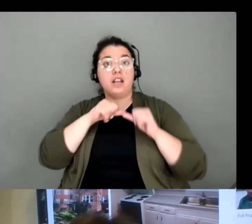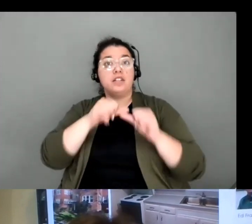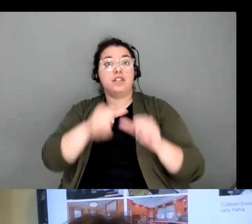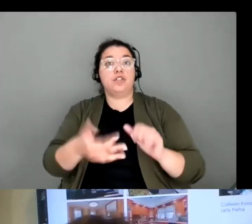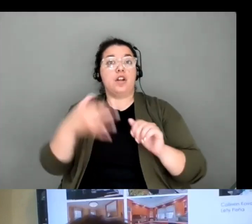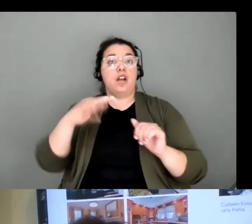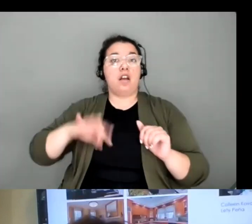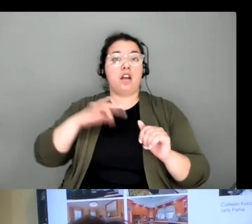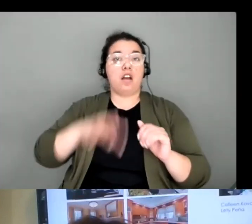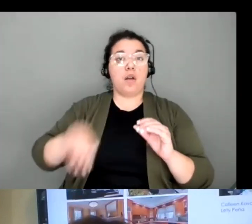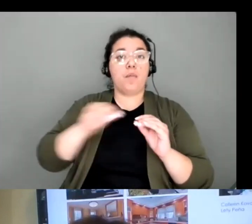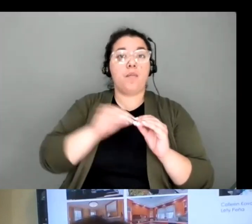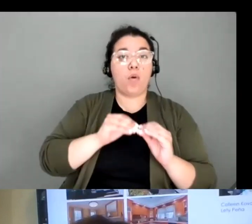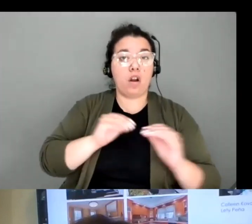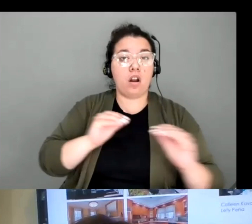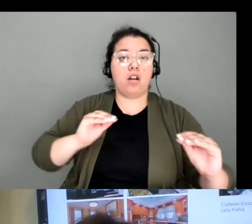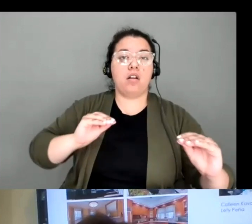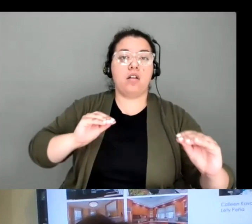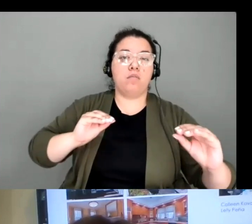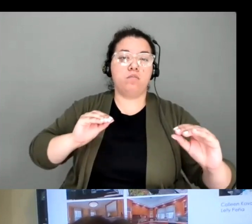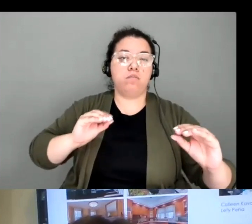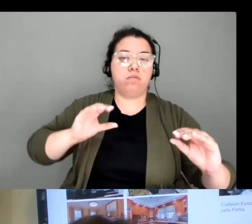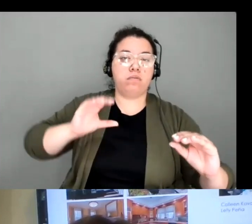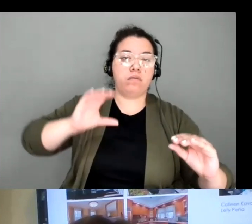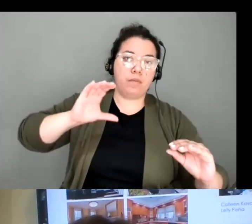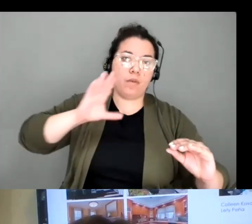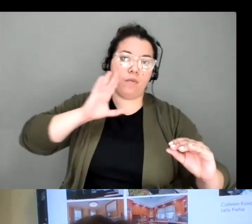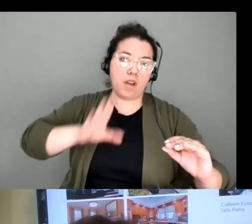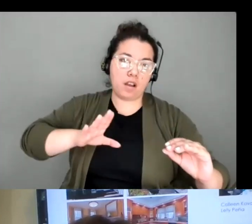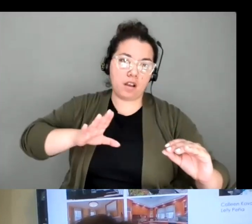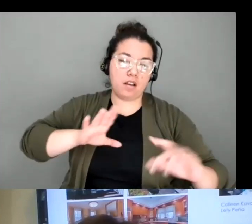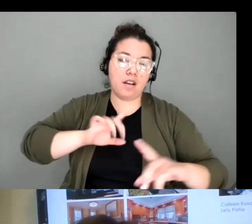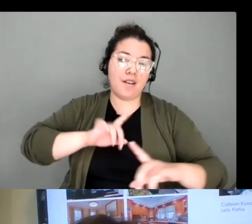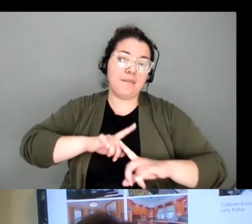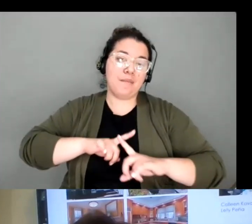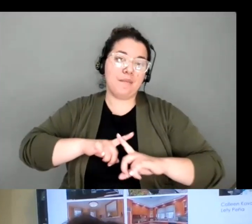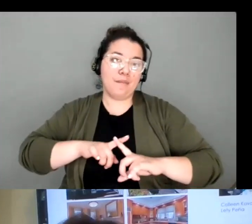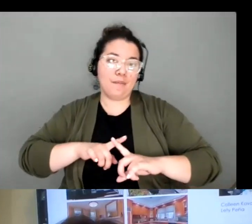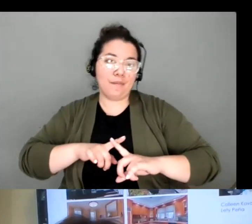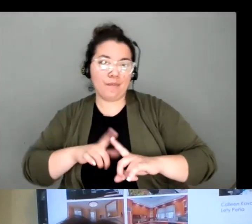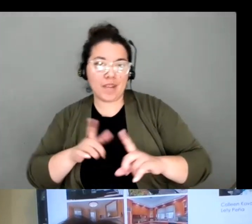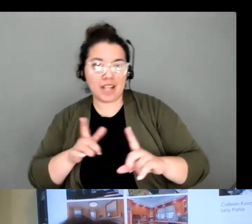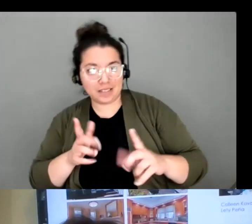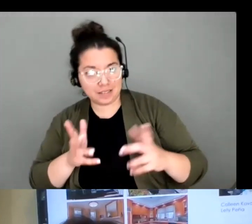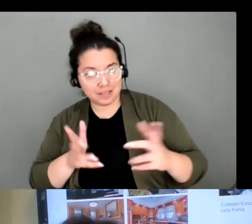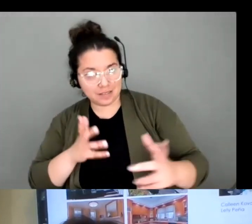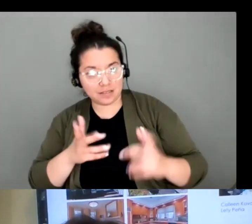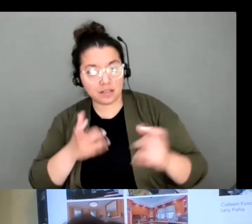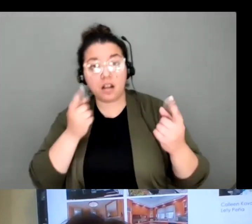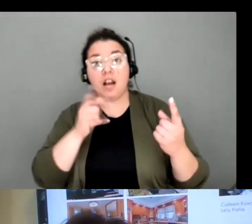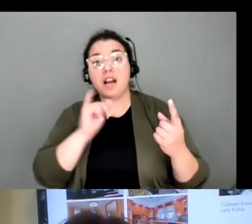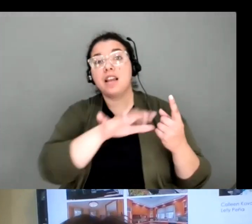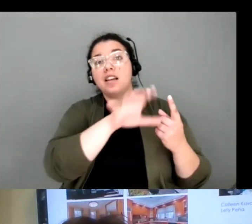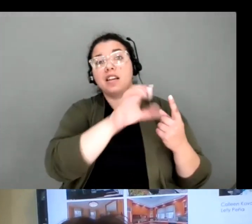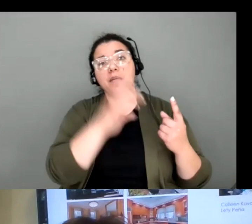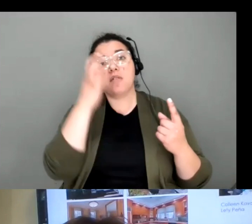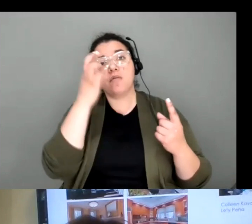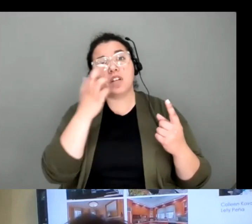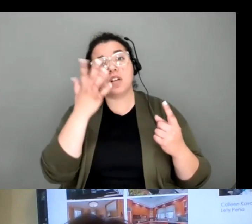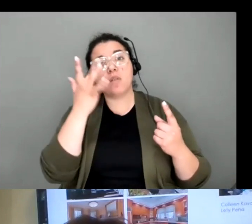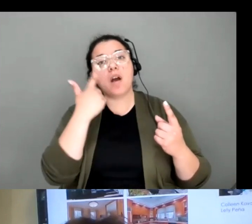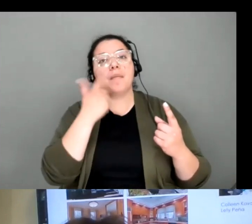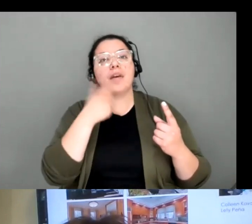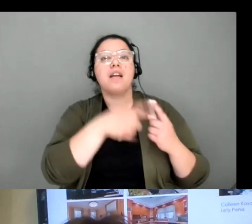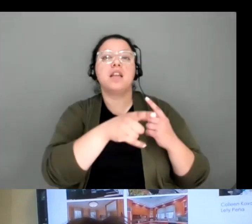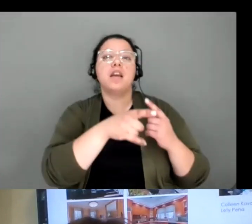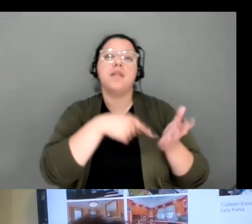bigger and bigger piece of the pie. But there's other, and they're taking part of that because they're paying for advertising, they're